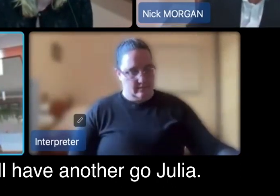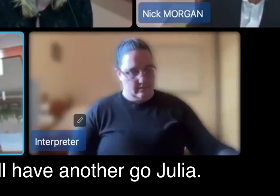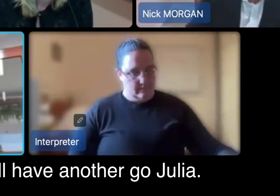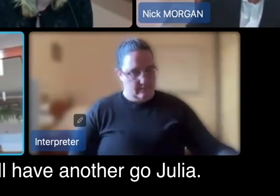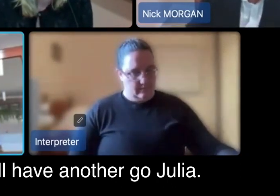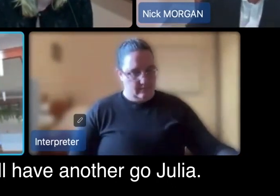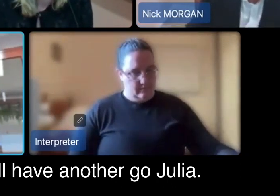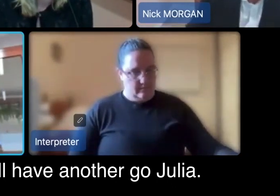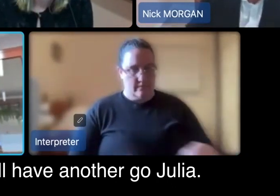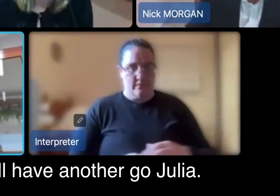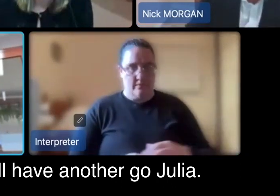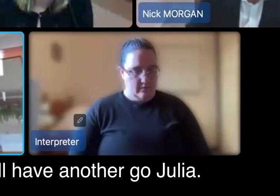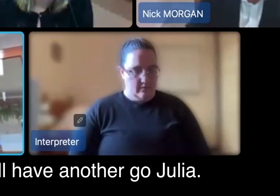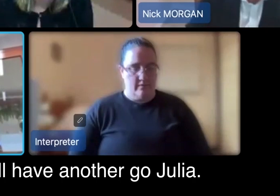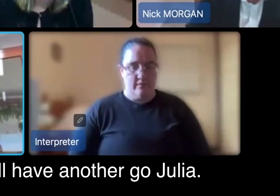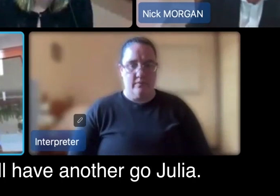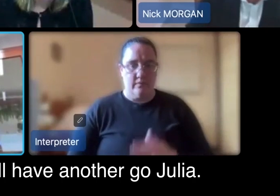go, Julia.